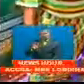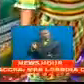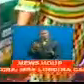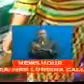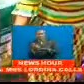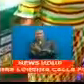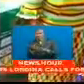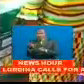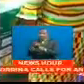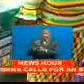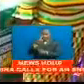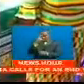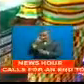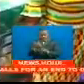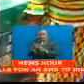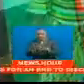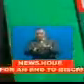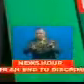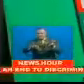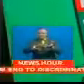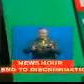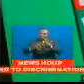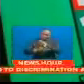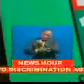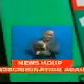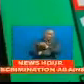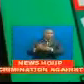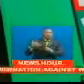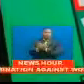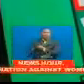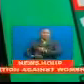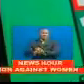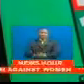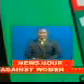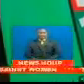supporting the efforts of the government of Ghana to eradicate extreme poverty in the country.